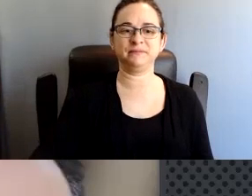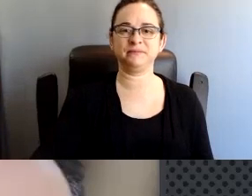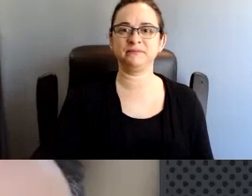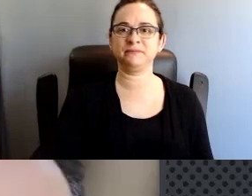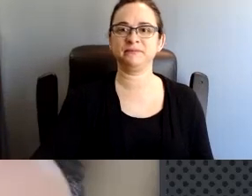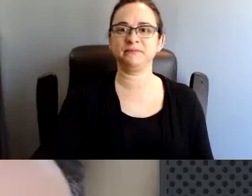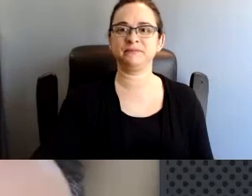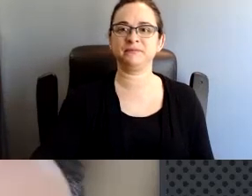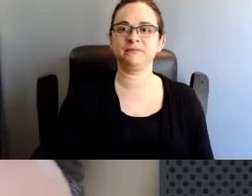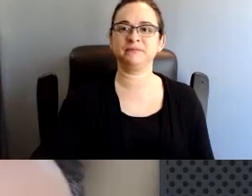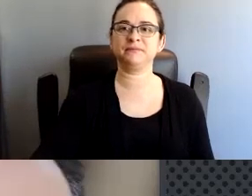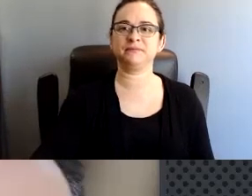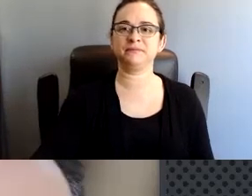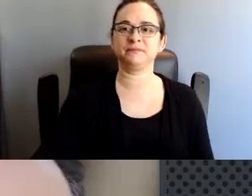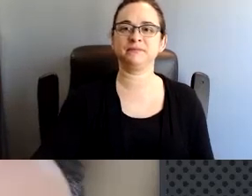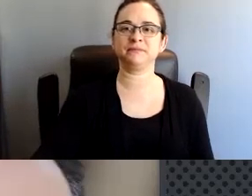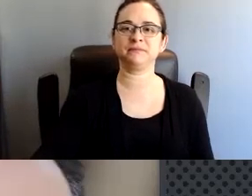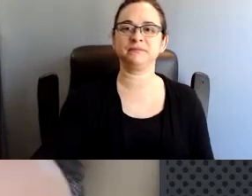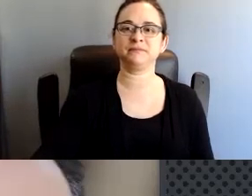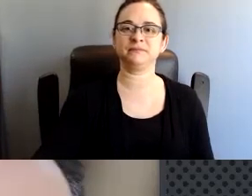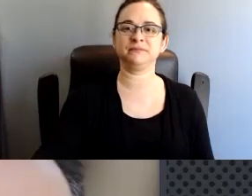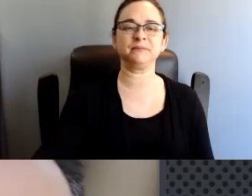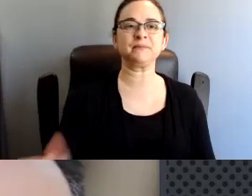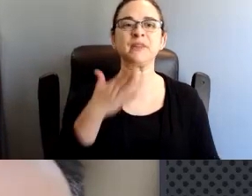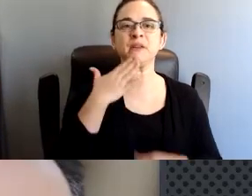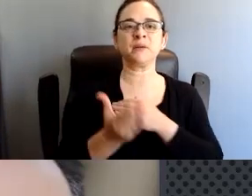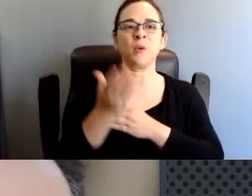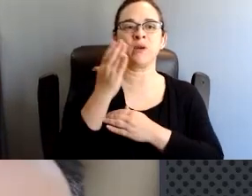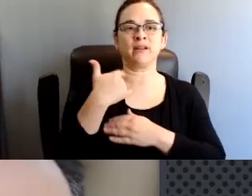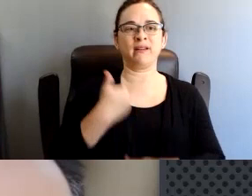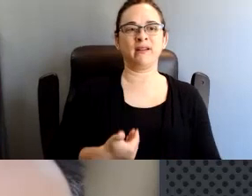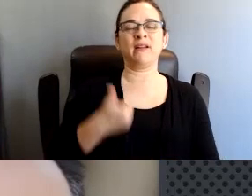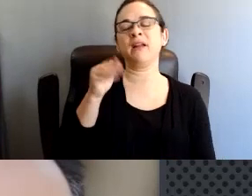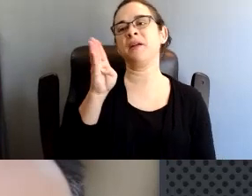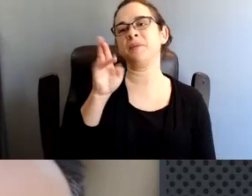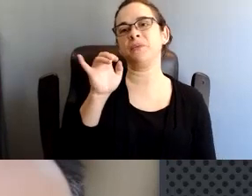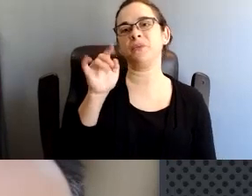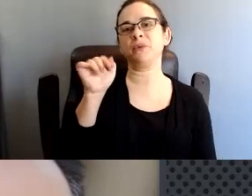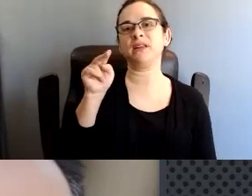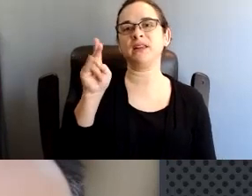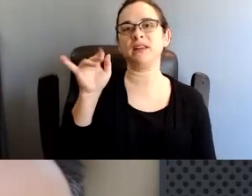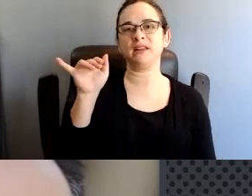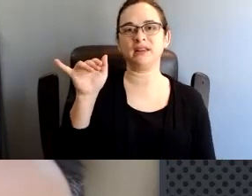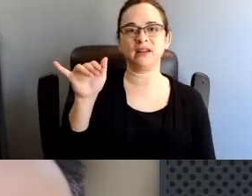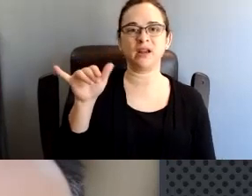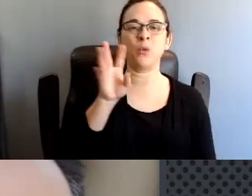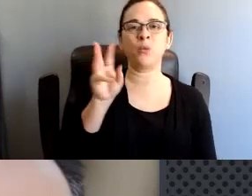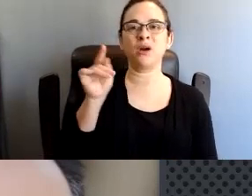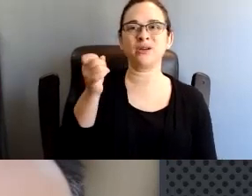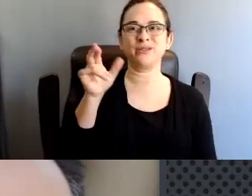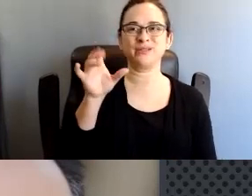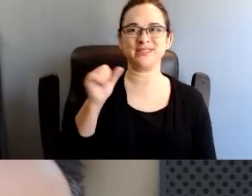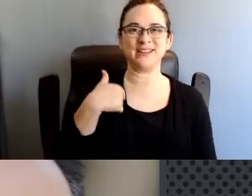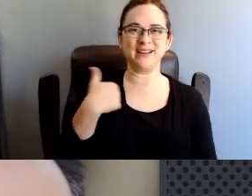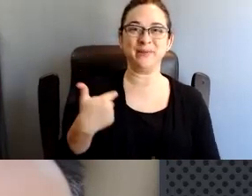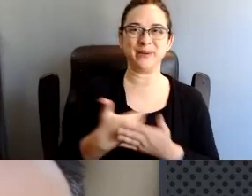everyone. My name is Brittany Waters and I'm new to Fresno City College. I've been here since August. I'm a baby to